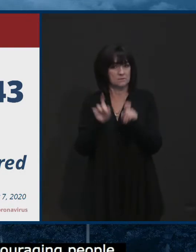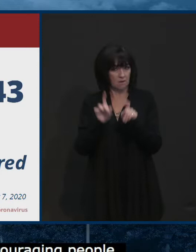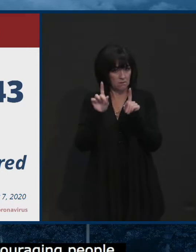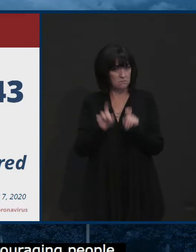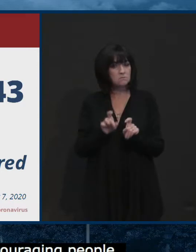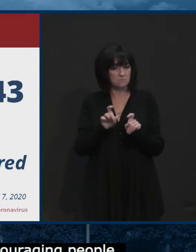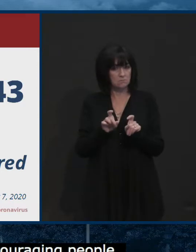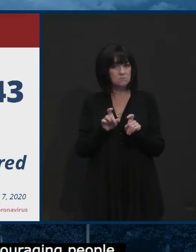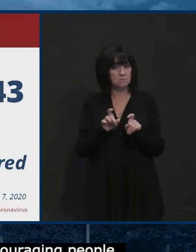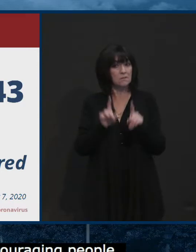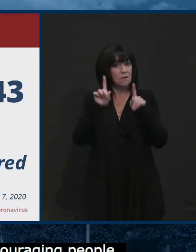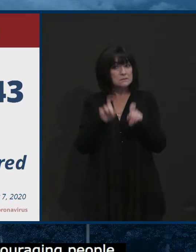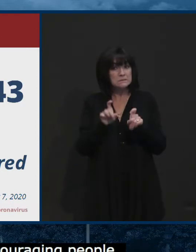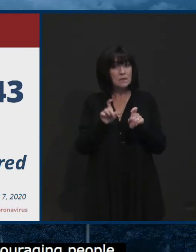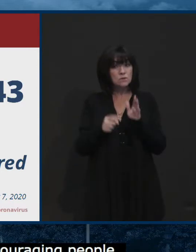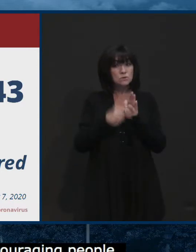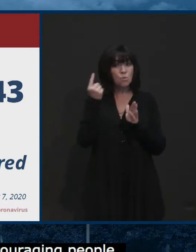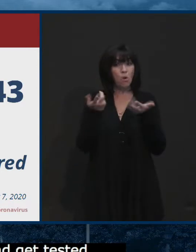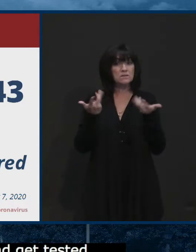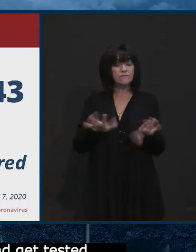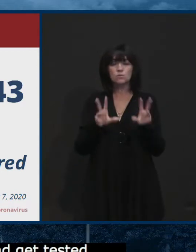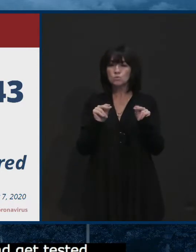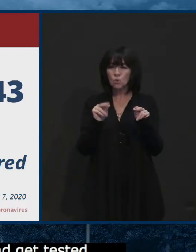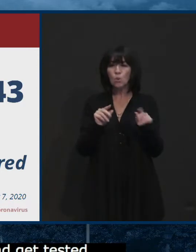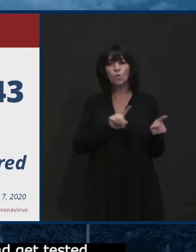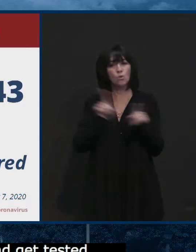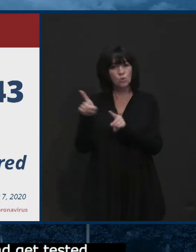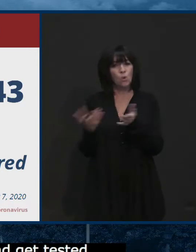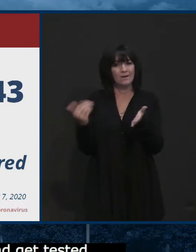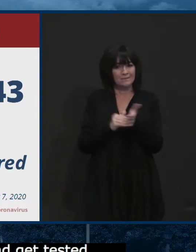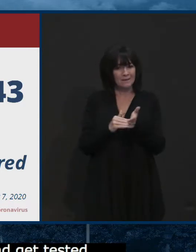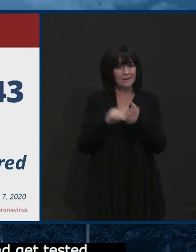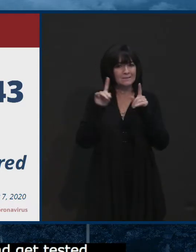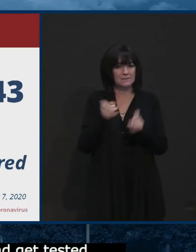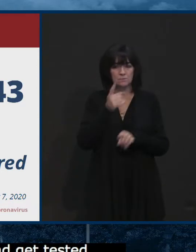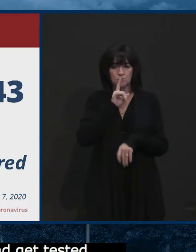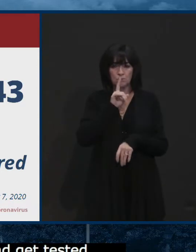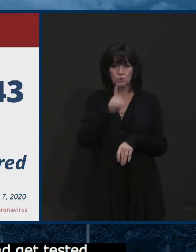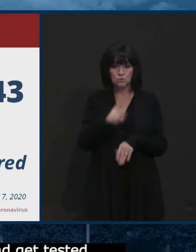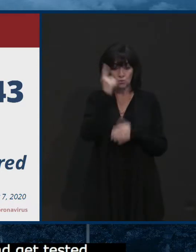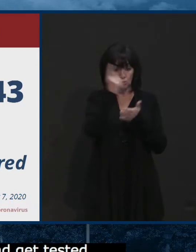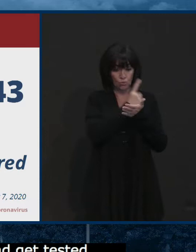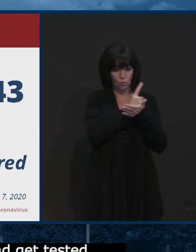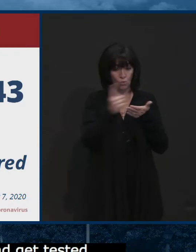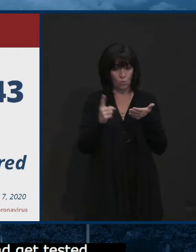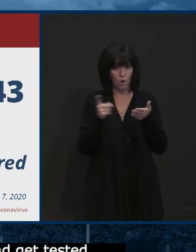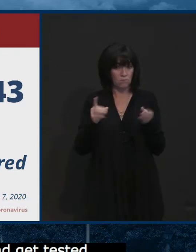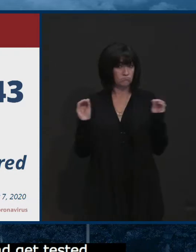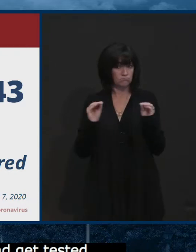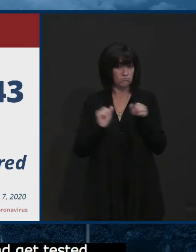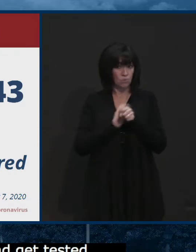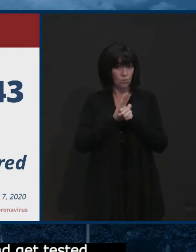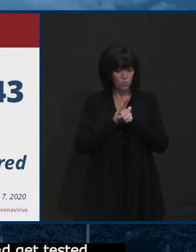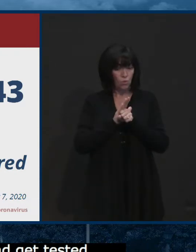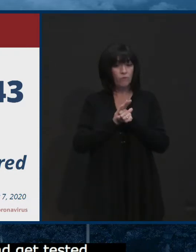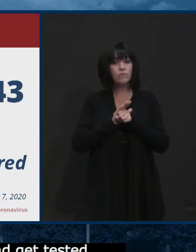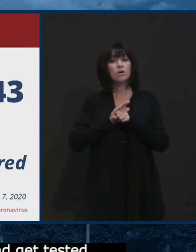that number on the left, the 369,000, and its day-to-day equivalent is going to be